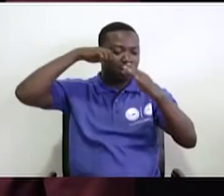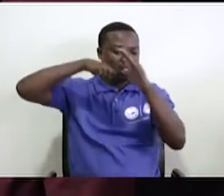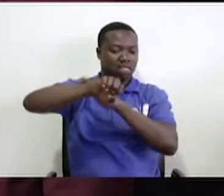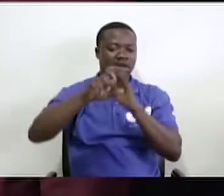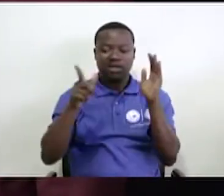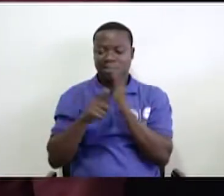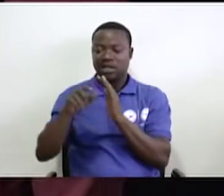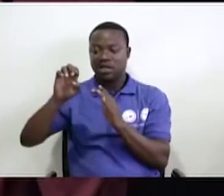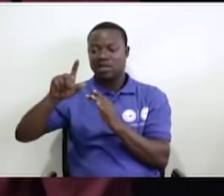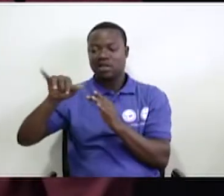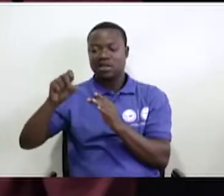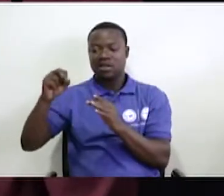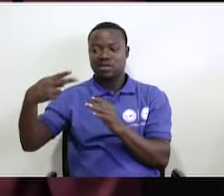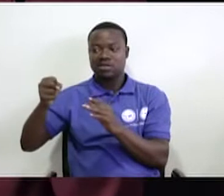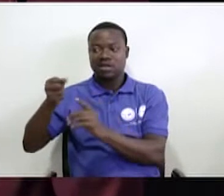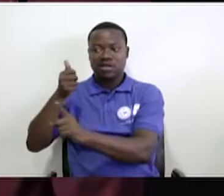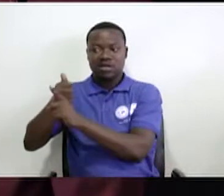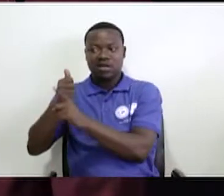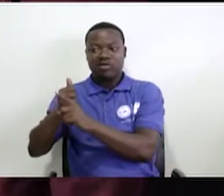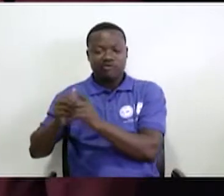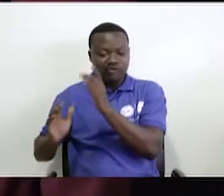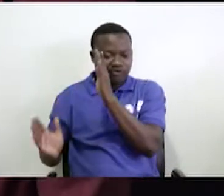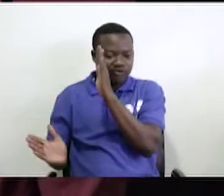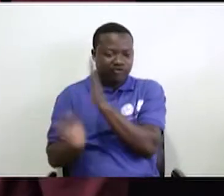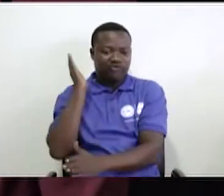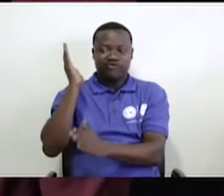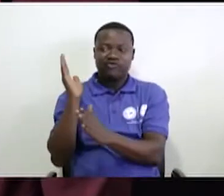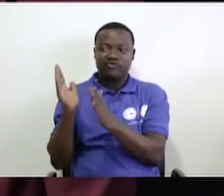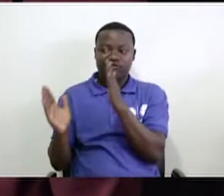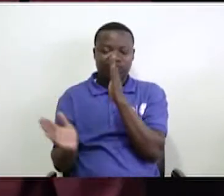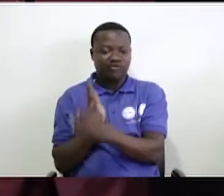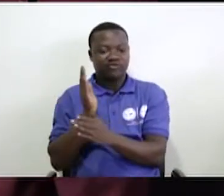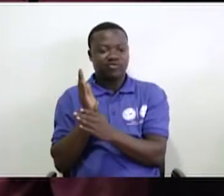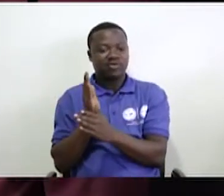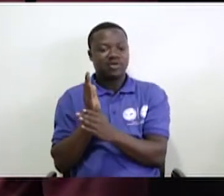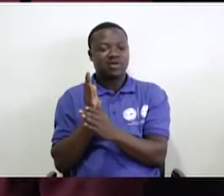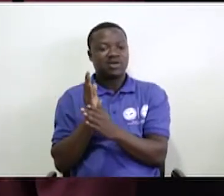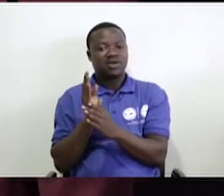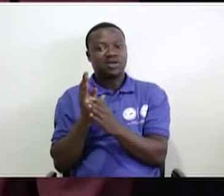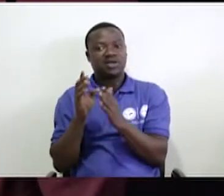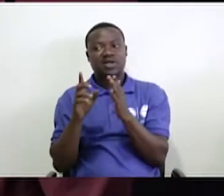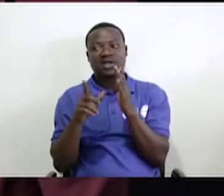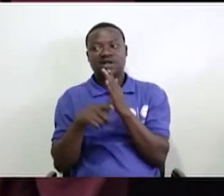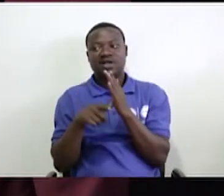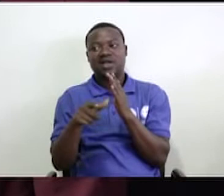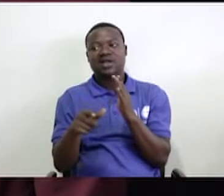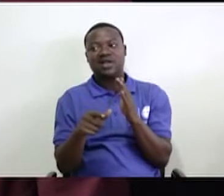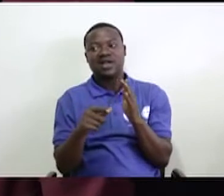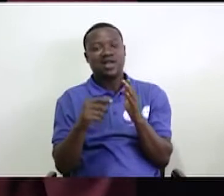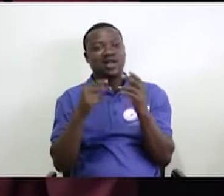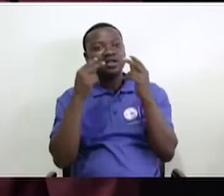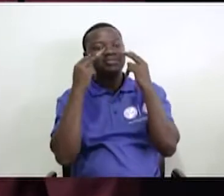the smartest thing he did was to describe the horses, the chariot, trying to tell Elijah that I have